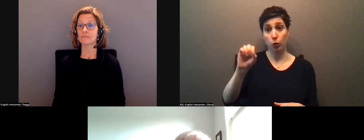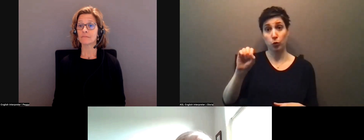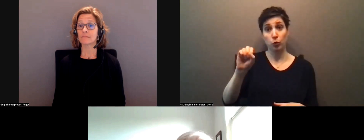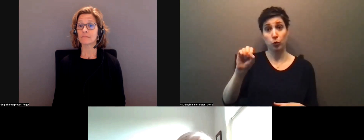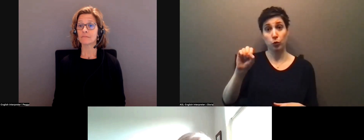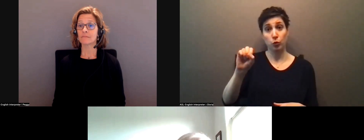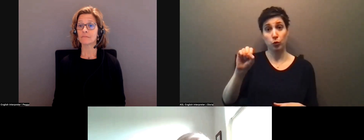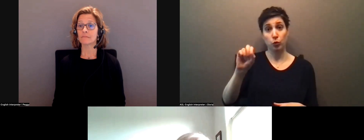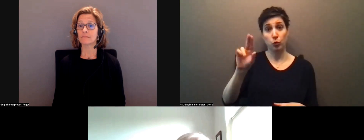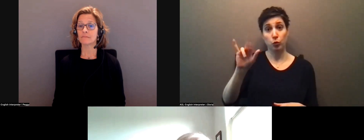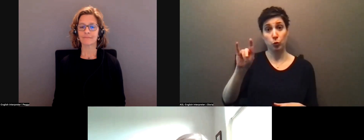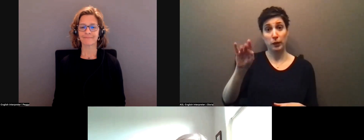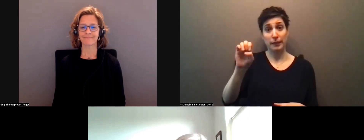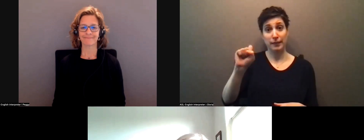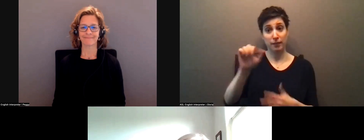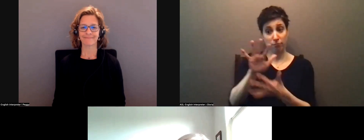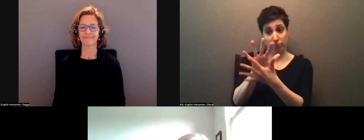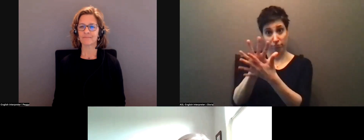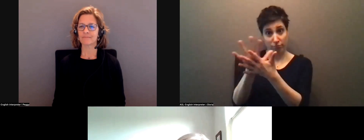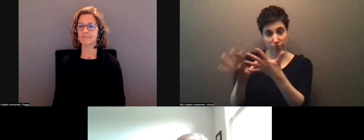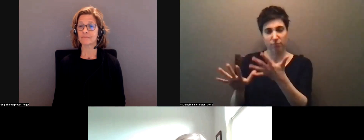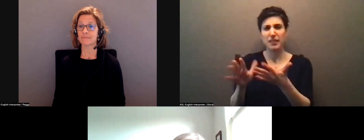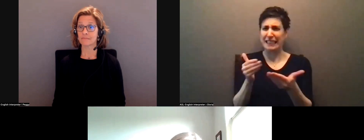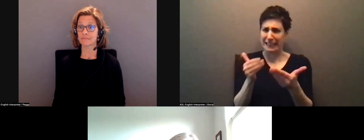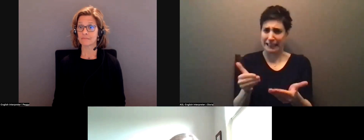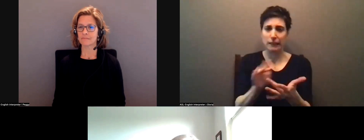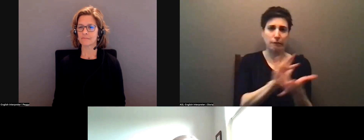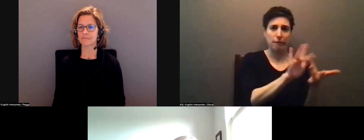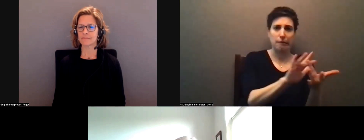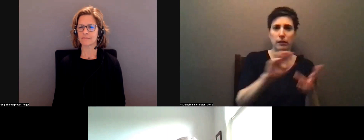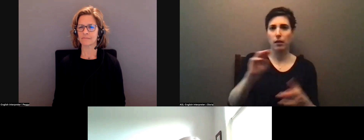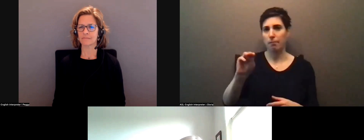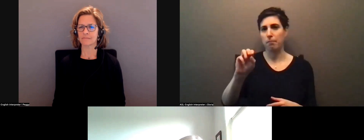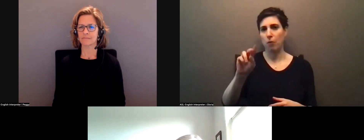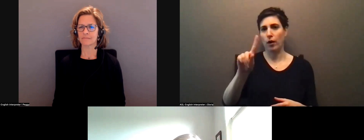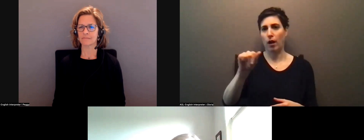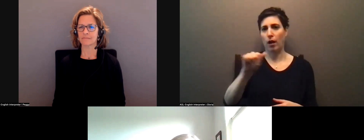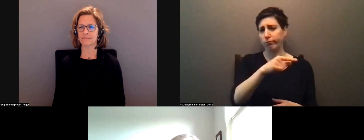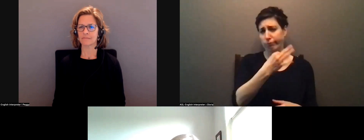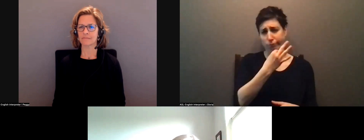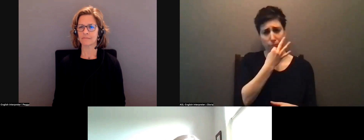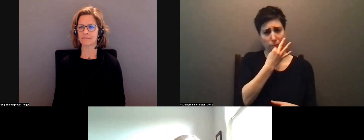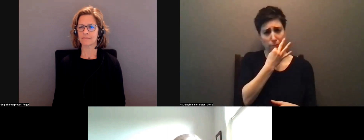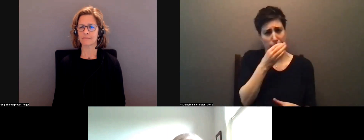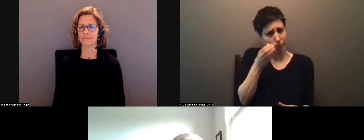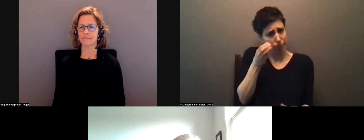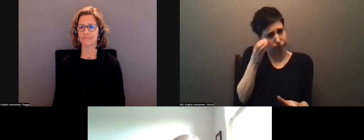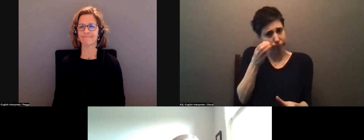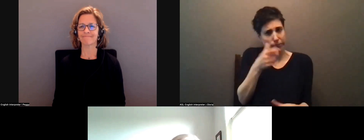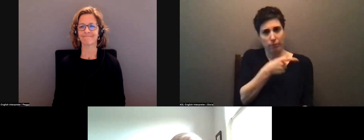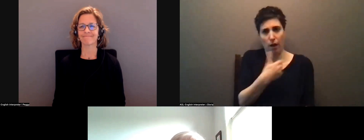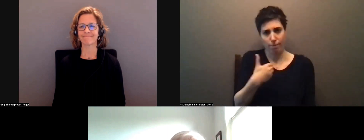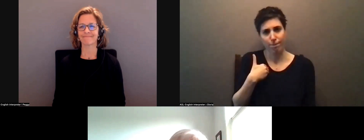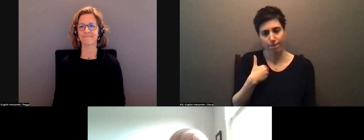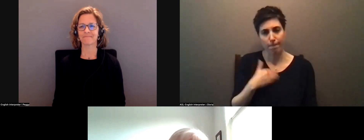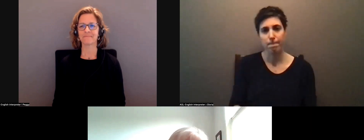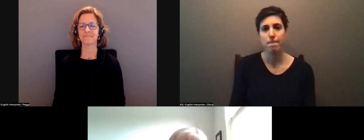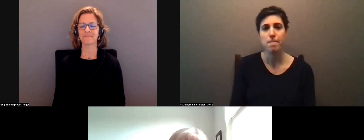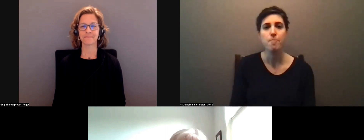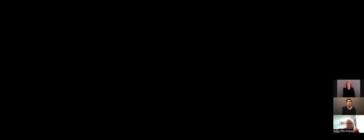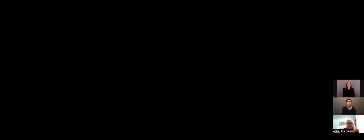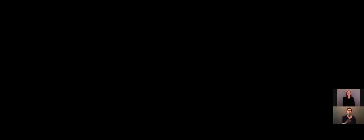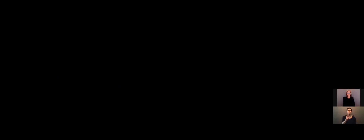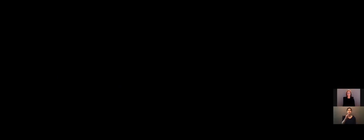Thanks, Anita. Awesome. Thank you. Thanks so much, Anita, for that. Ambreen, do you want